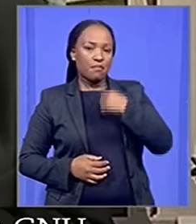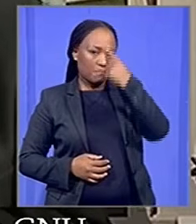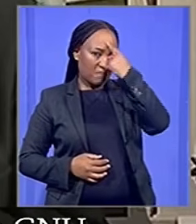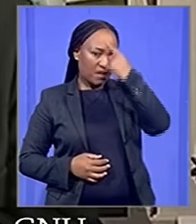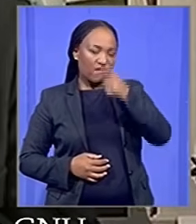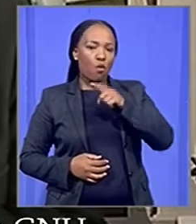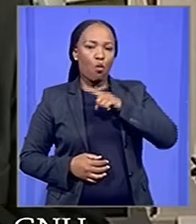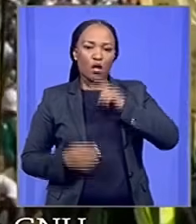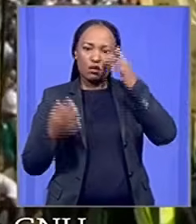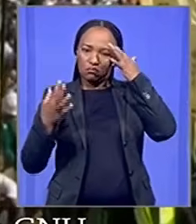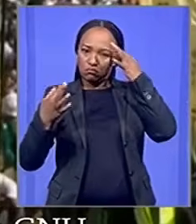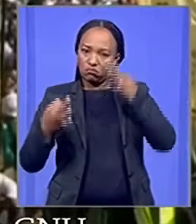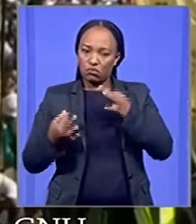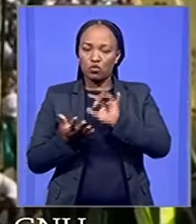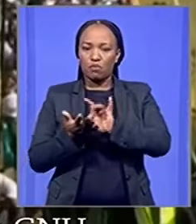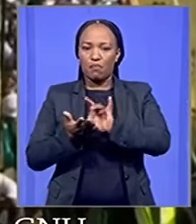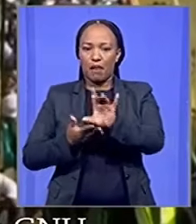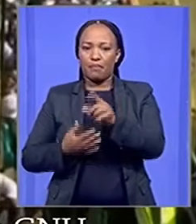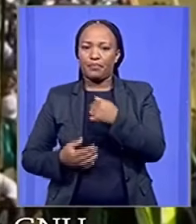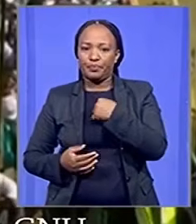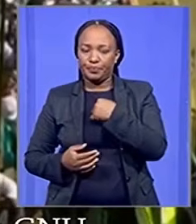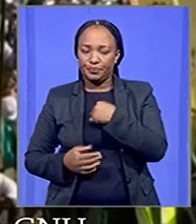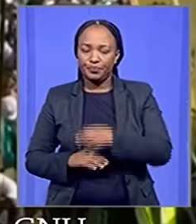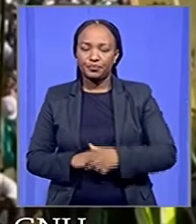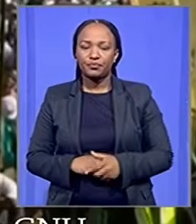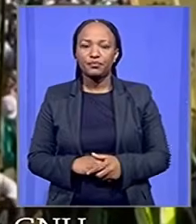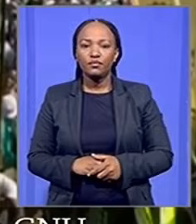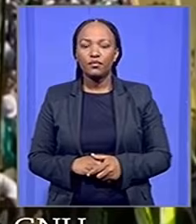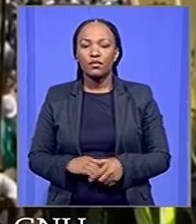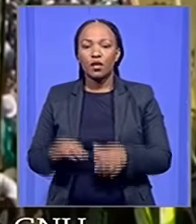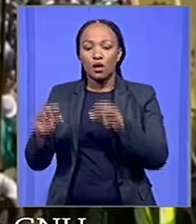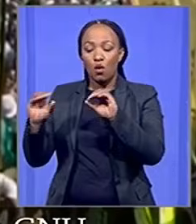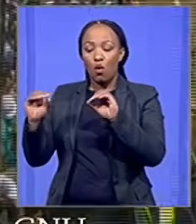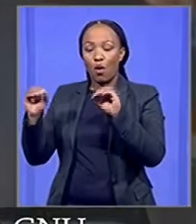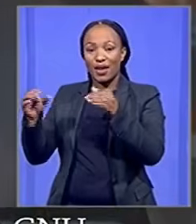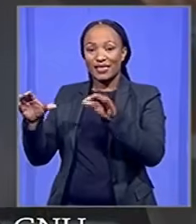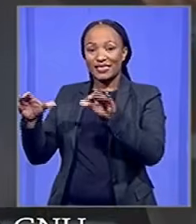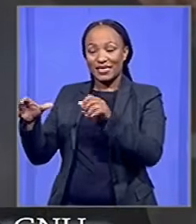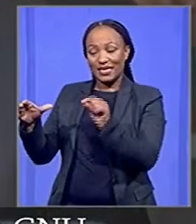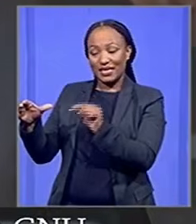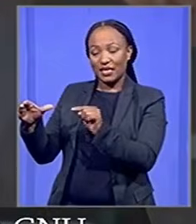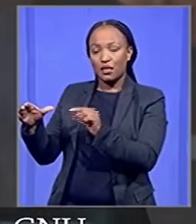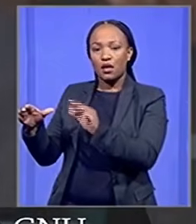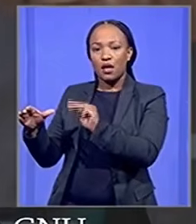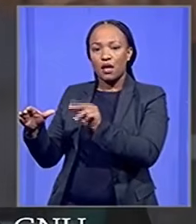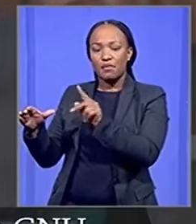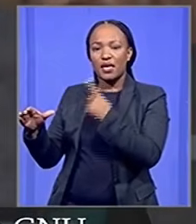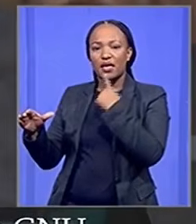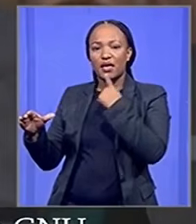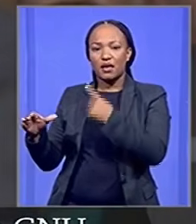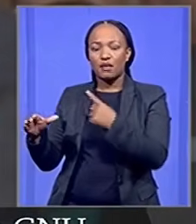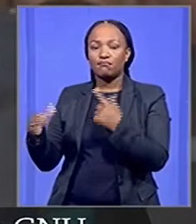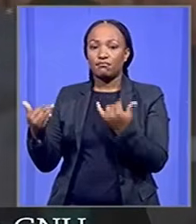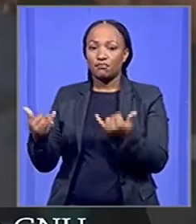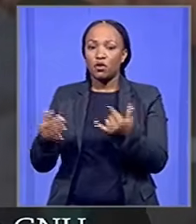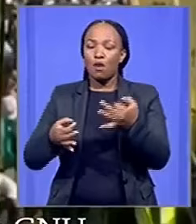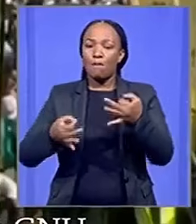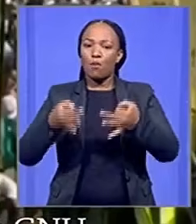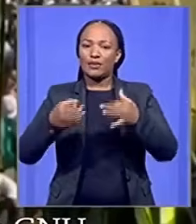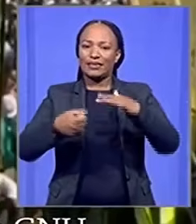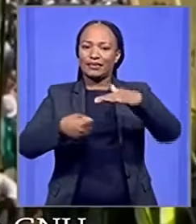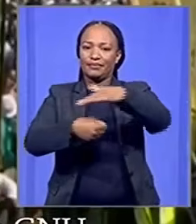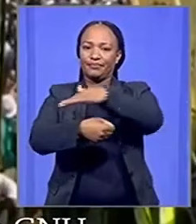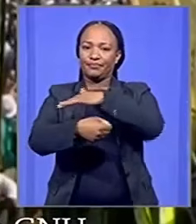that was taken. Mokga wa MK o re maAfrika Borwa a lebelle ditlhase se di ka dikweng sa dipolotiki ka o tlo netefatsa